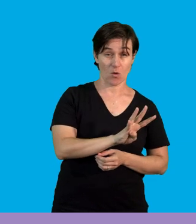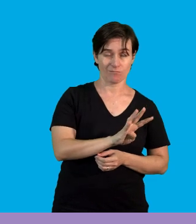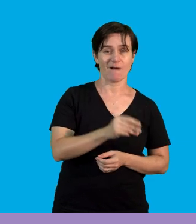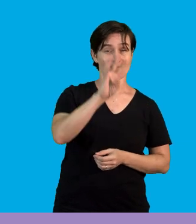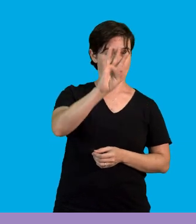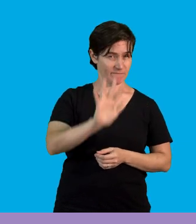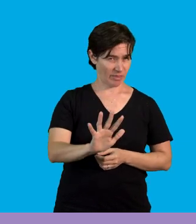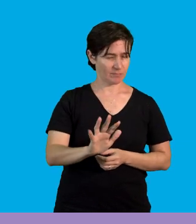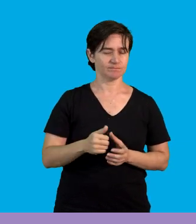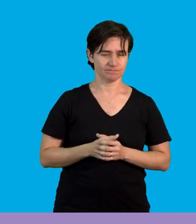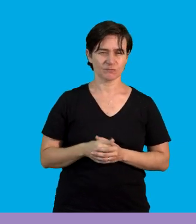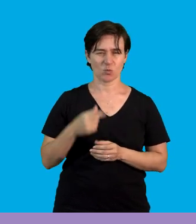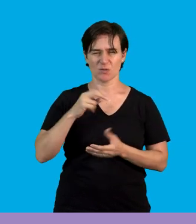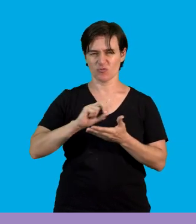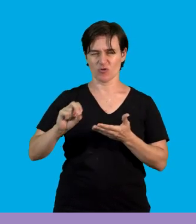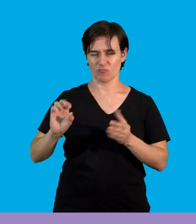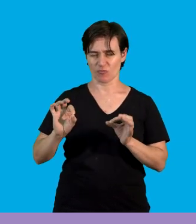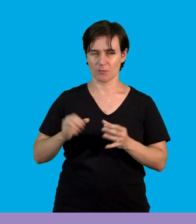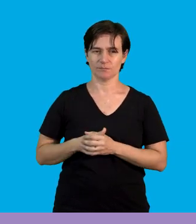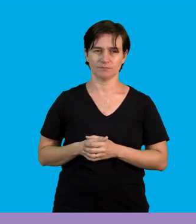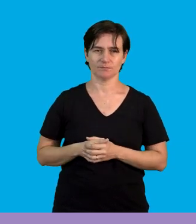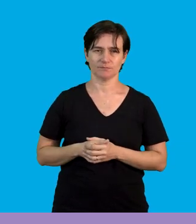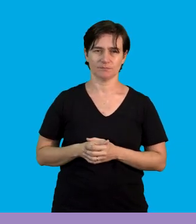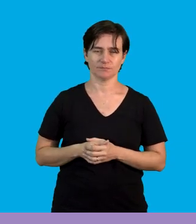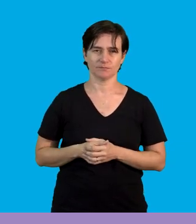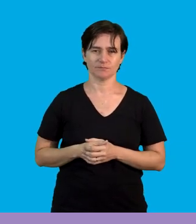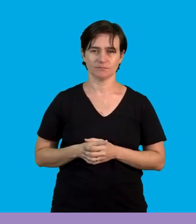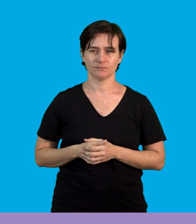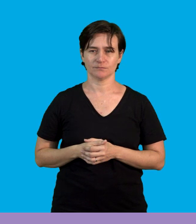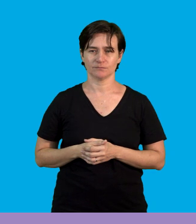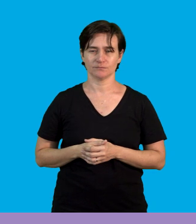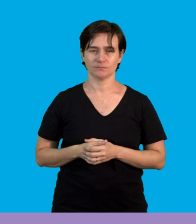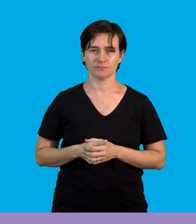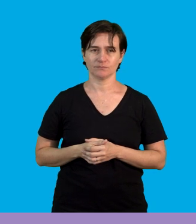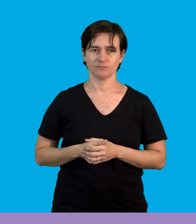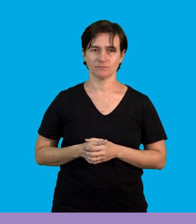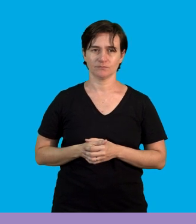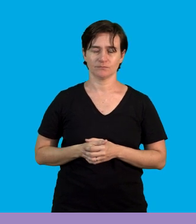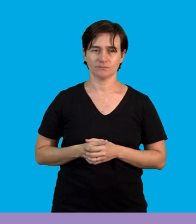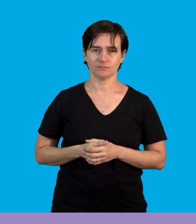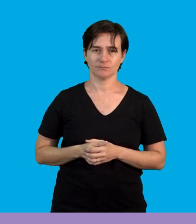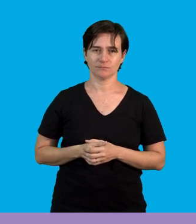4/5. Again, let's write that properly so that we understand the fraction.